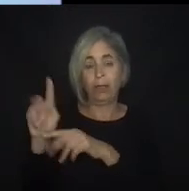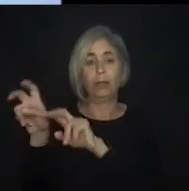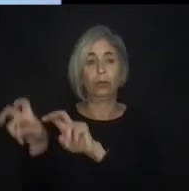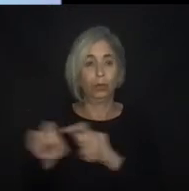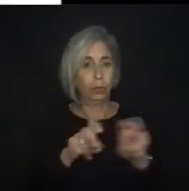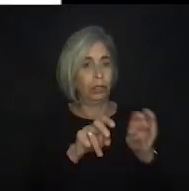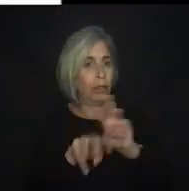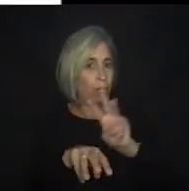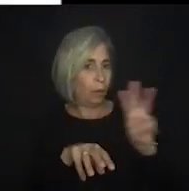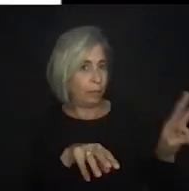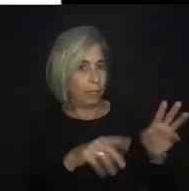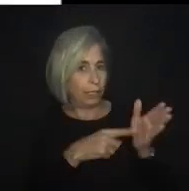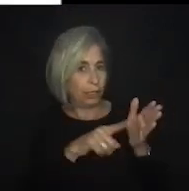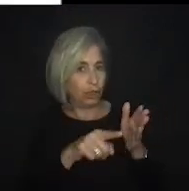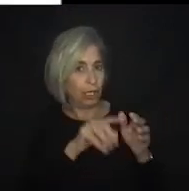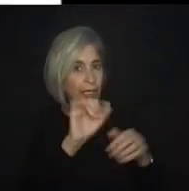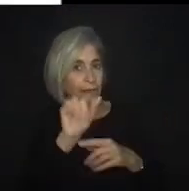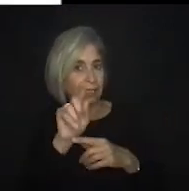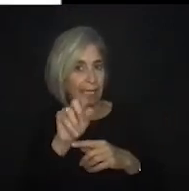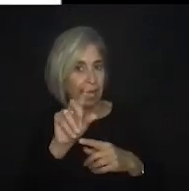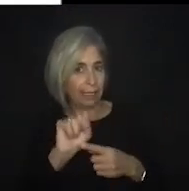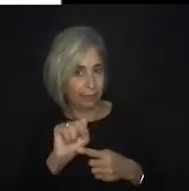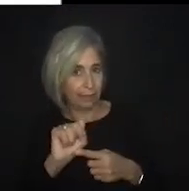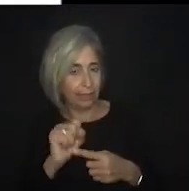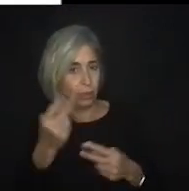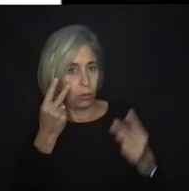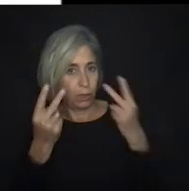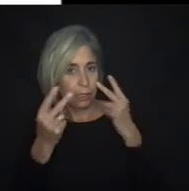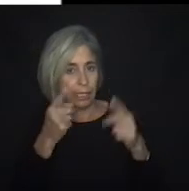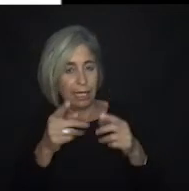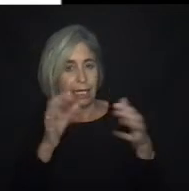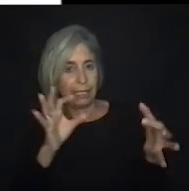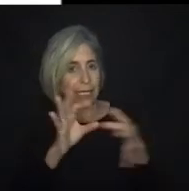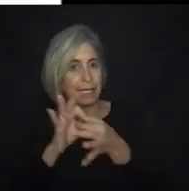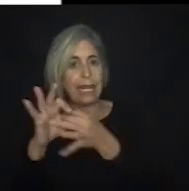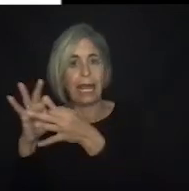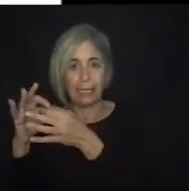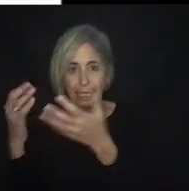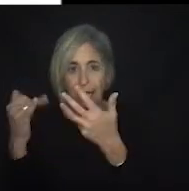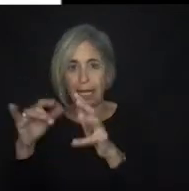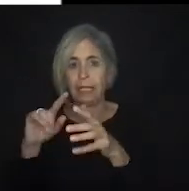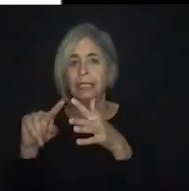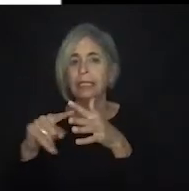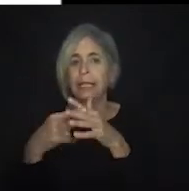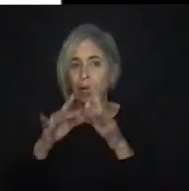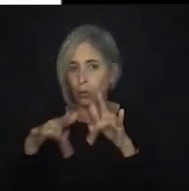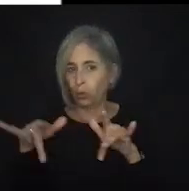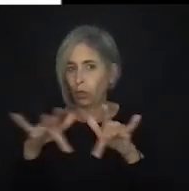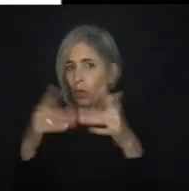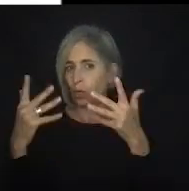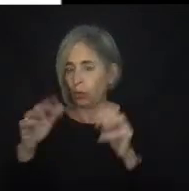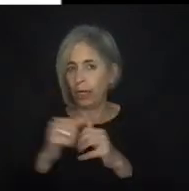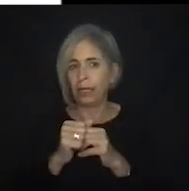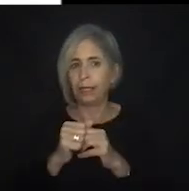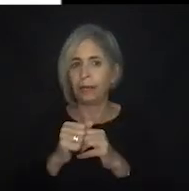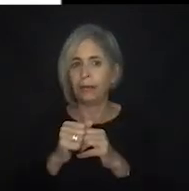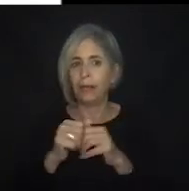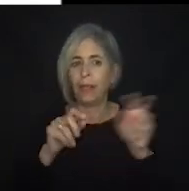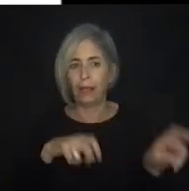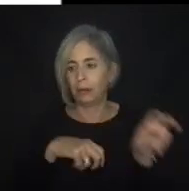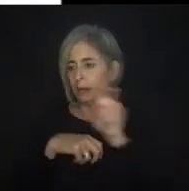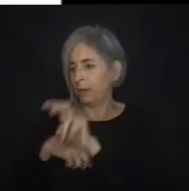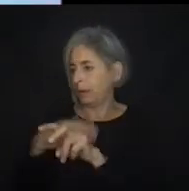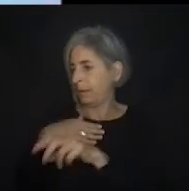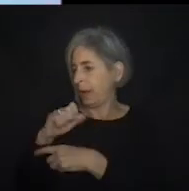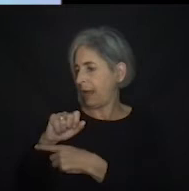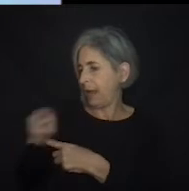side and check on the status of it. As you can see, it is connected and has started recording. I'll then hop back over to